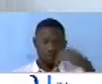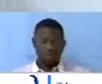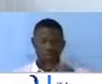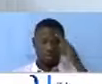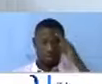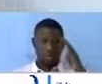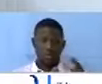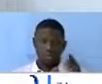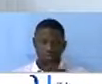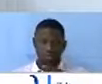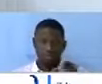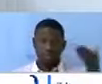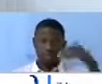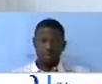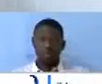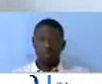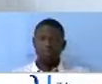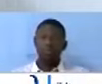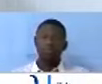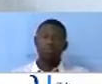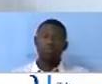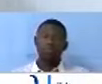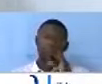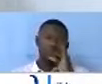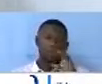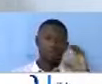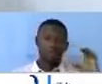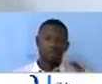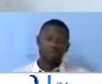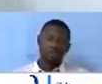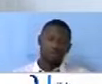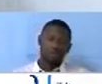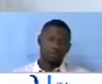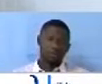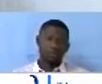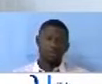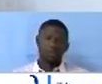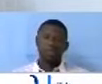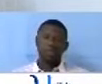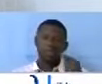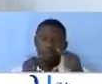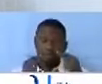yoon. And there were statements that he told me. Abdou ma wax nak moy.